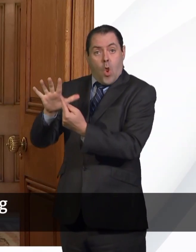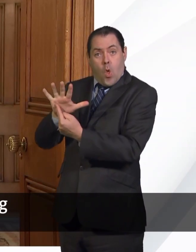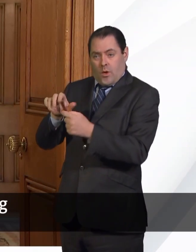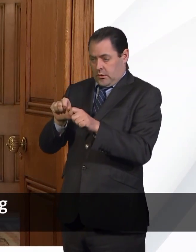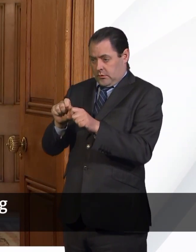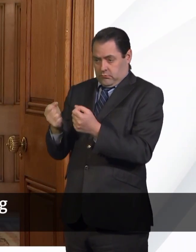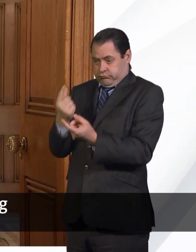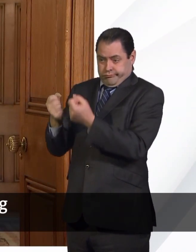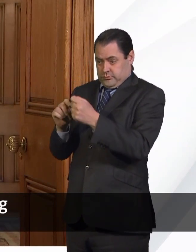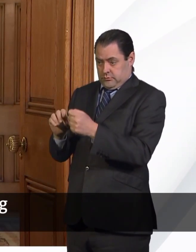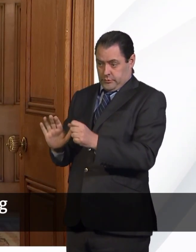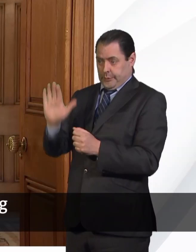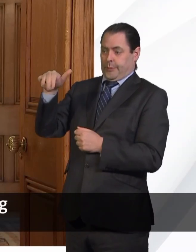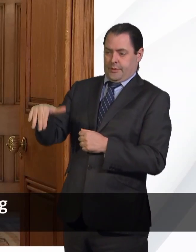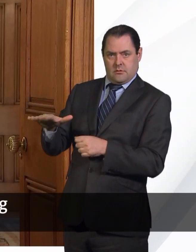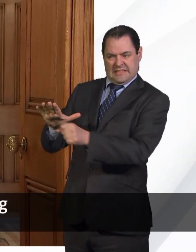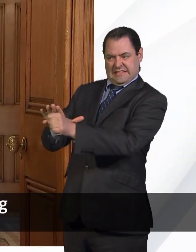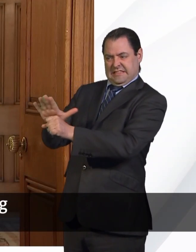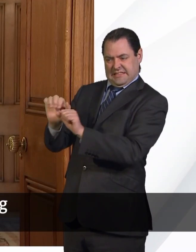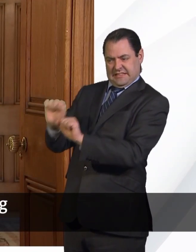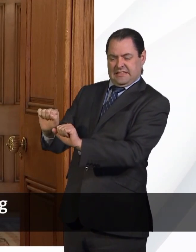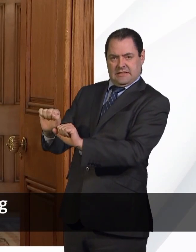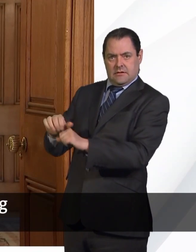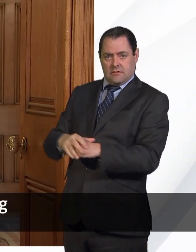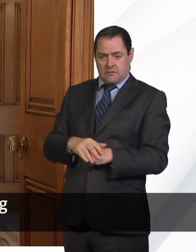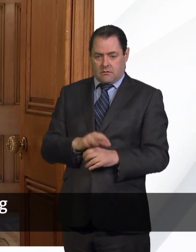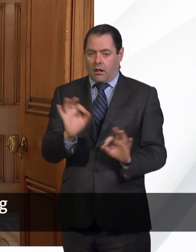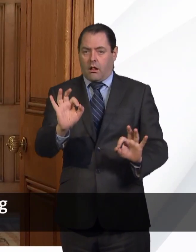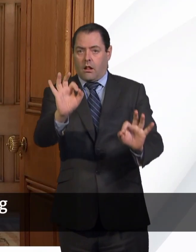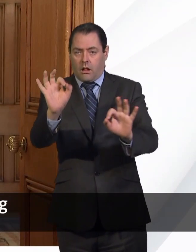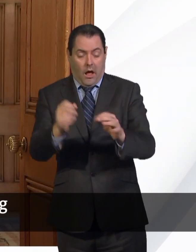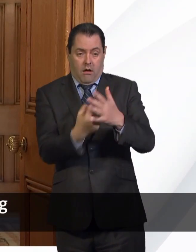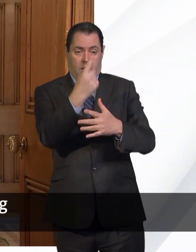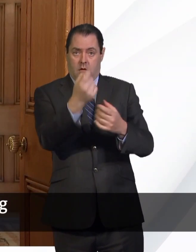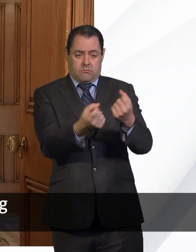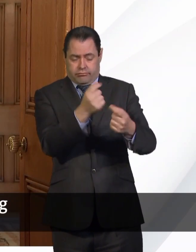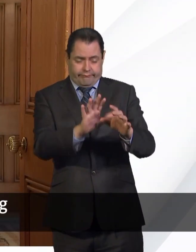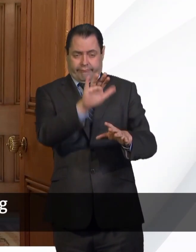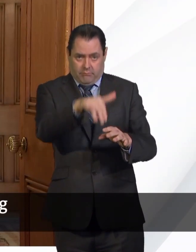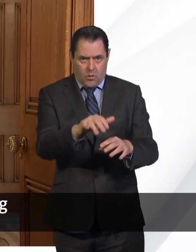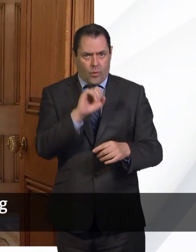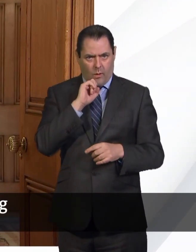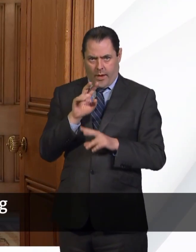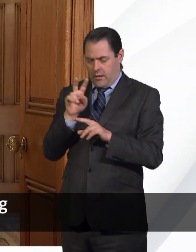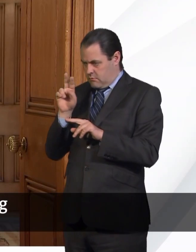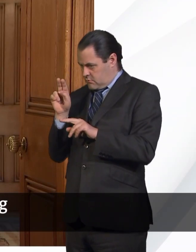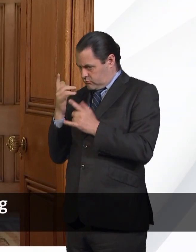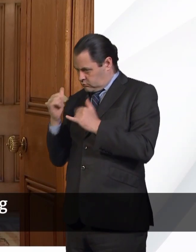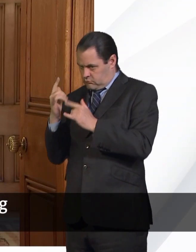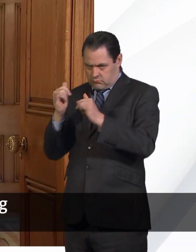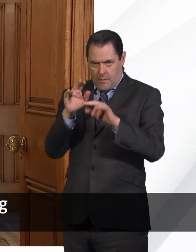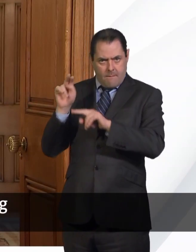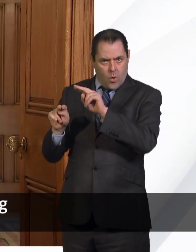will monitor what is going on very carefully. We will put on the brakes as required, and